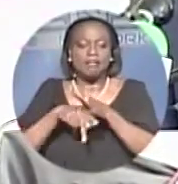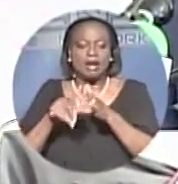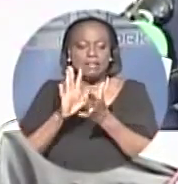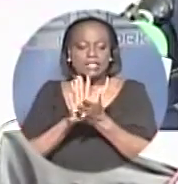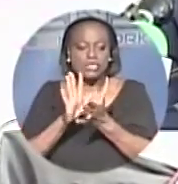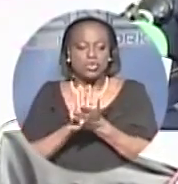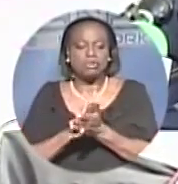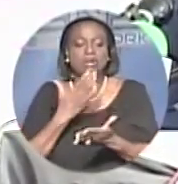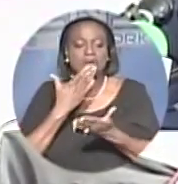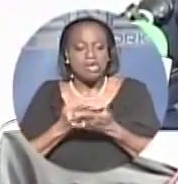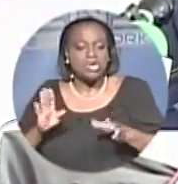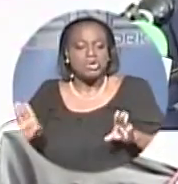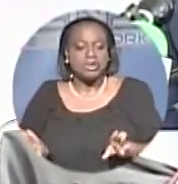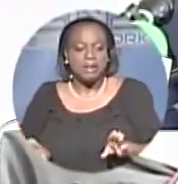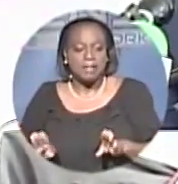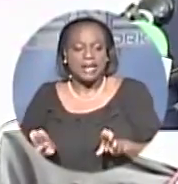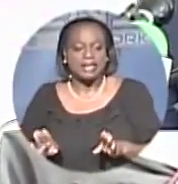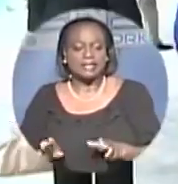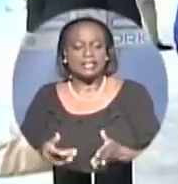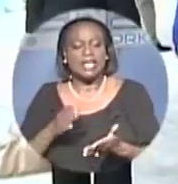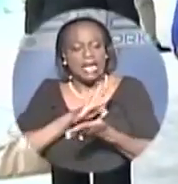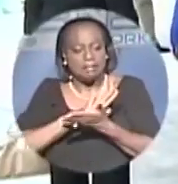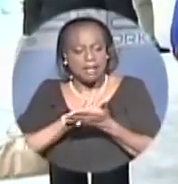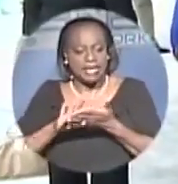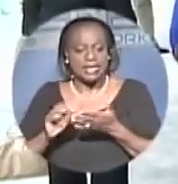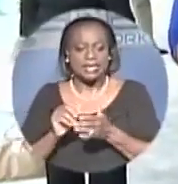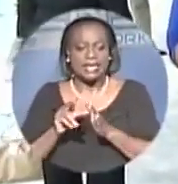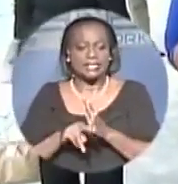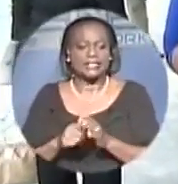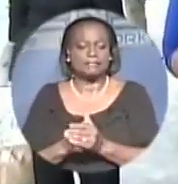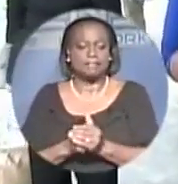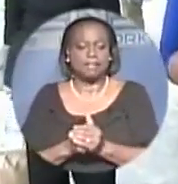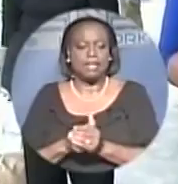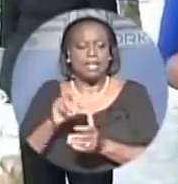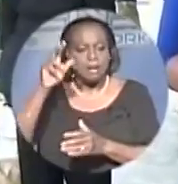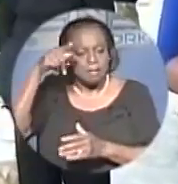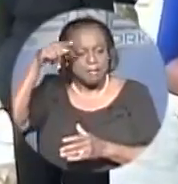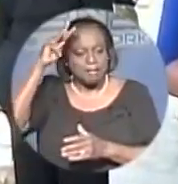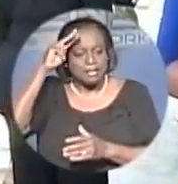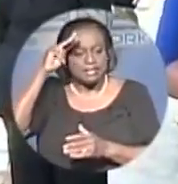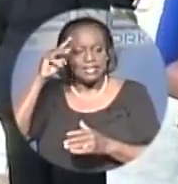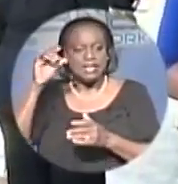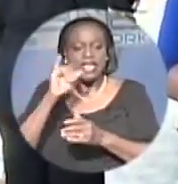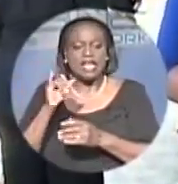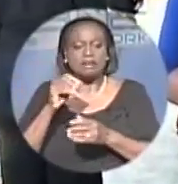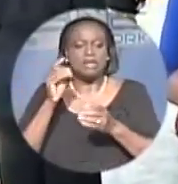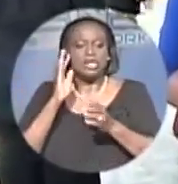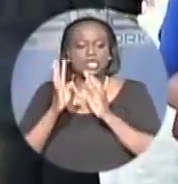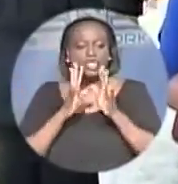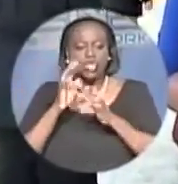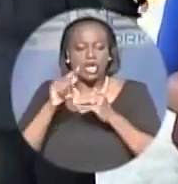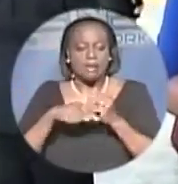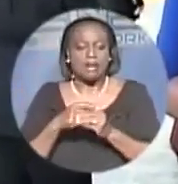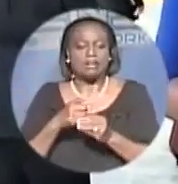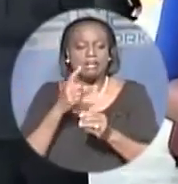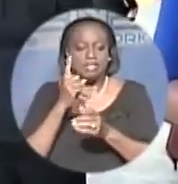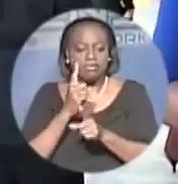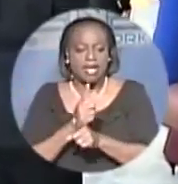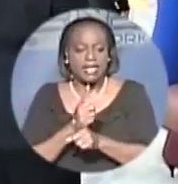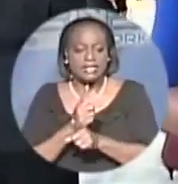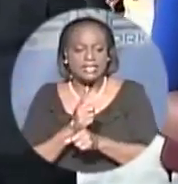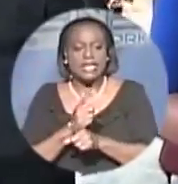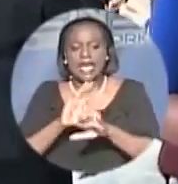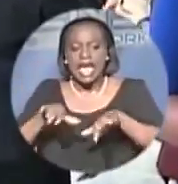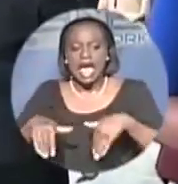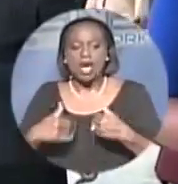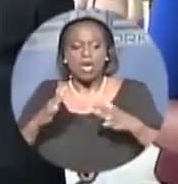manners, cleanliness and good hygiene. Prime Minister Ingraham talked about rites of passage and how too often children fall into gangs,